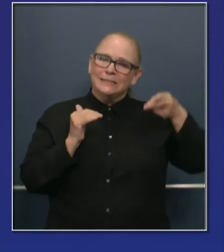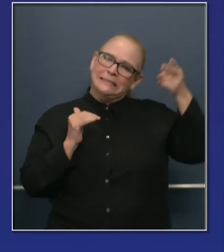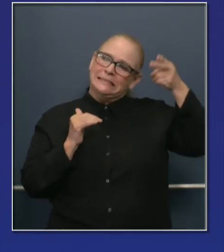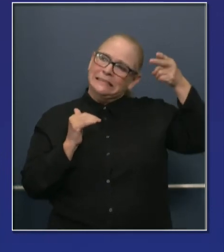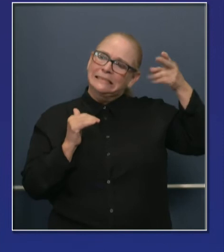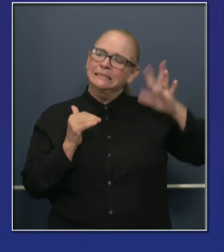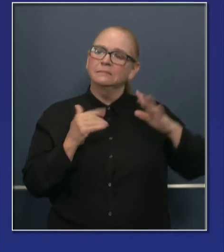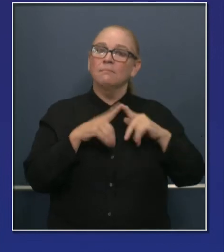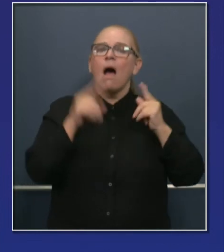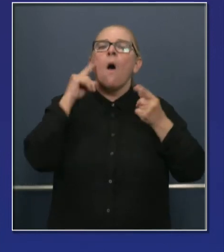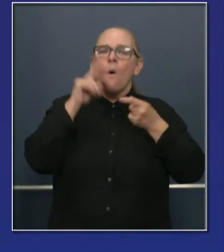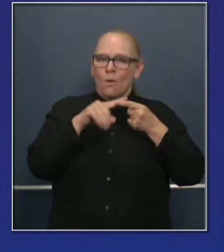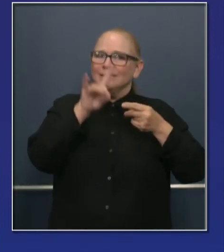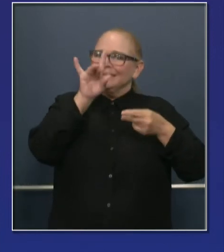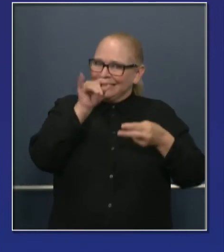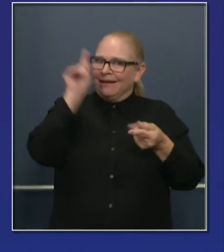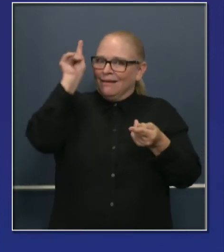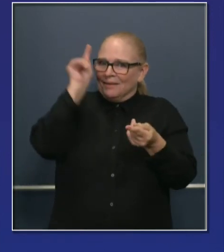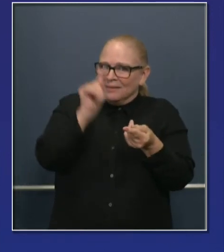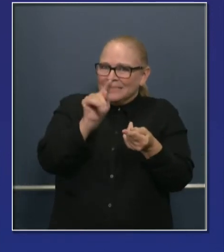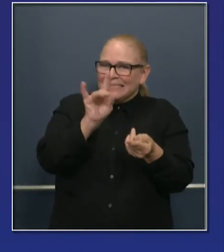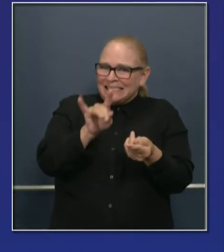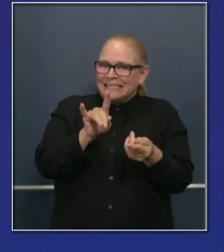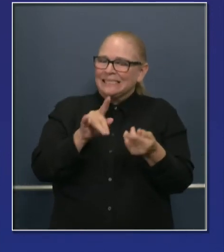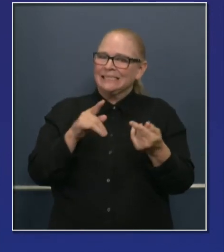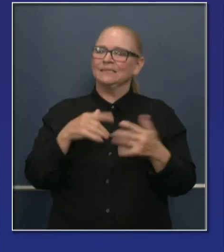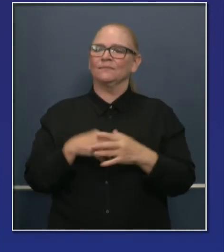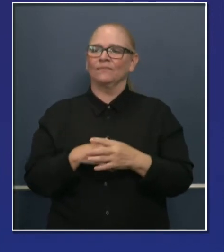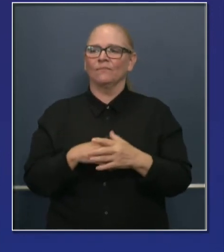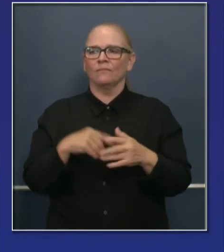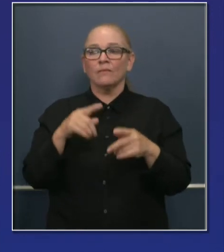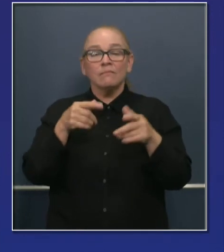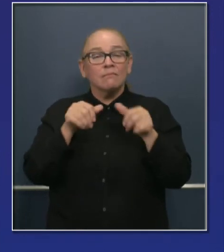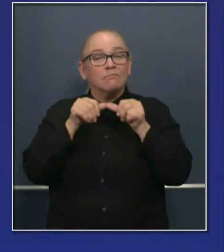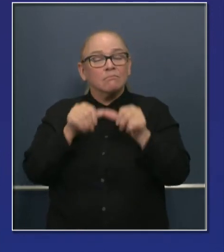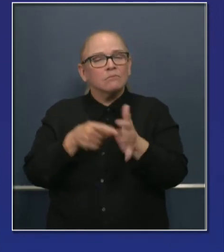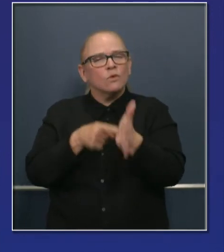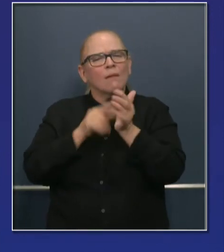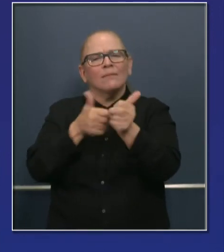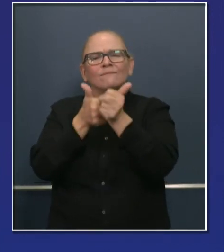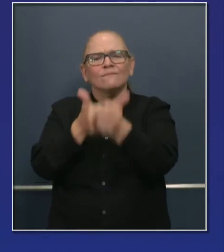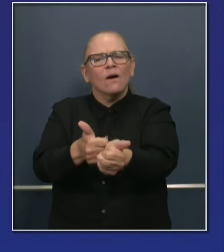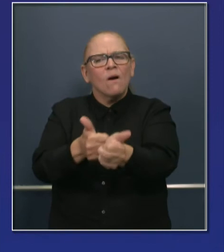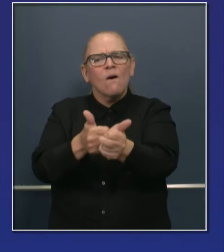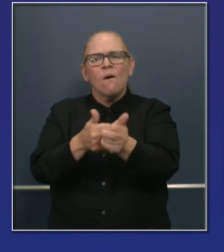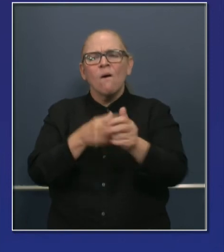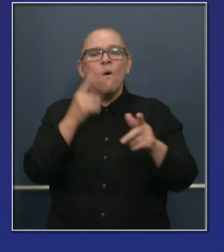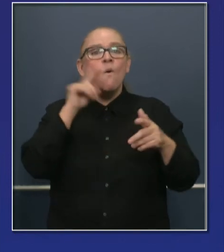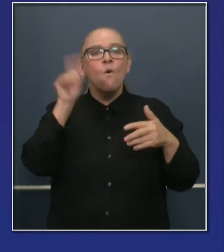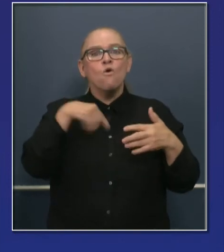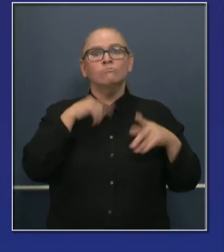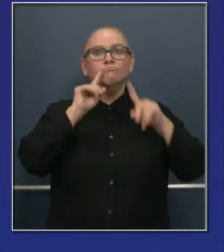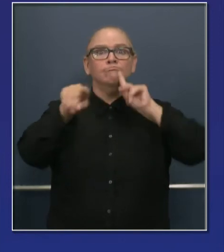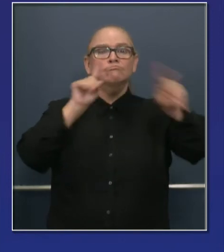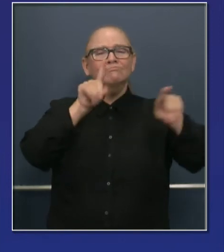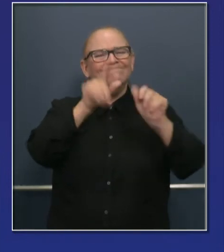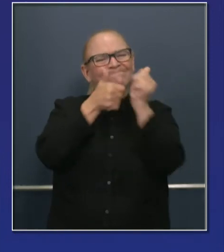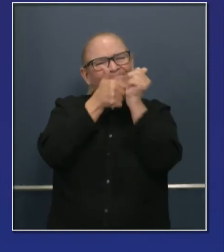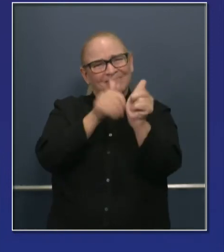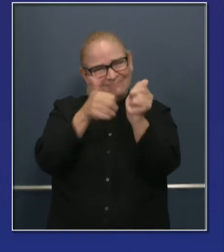approach, one that requires constant vigilance, one that we're continuing to engage in, but one